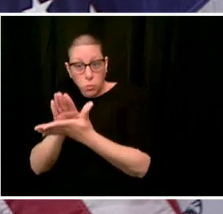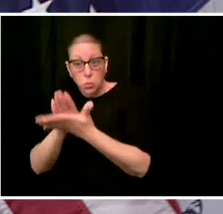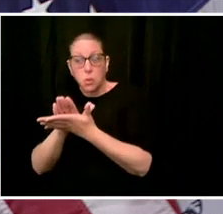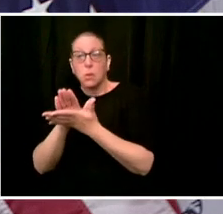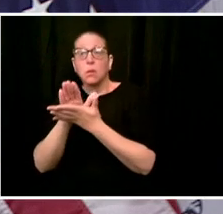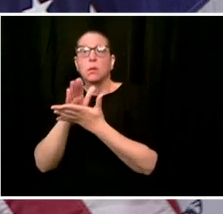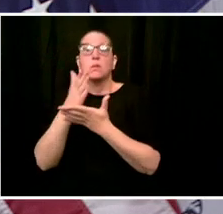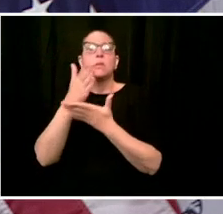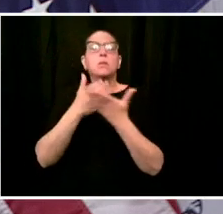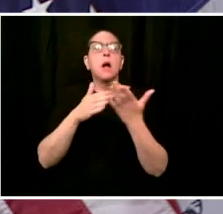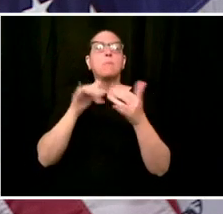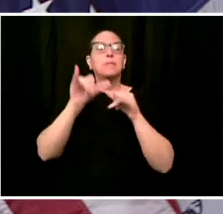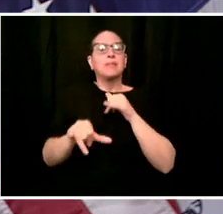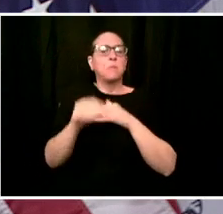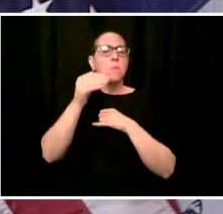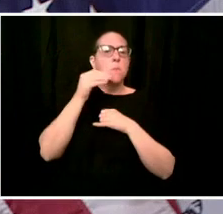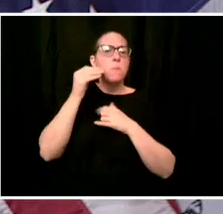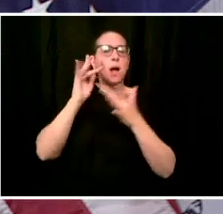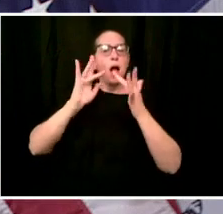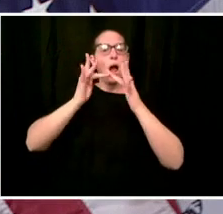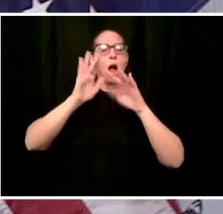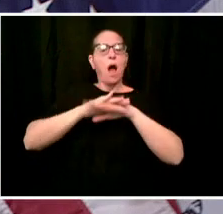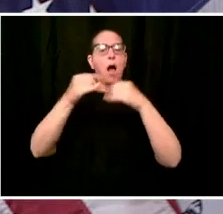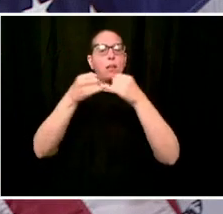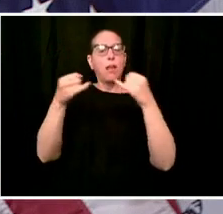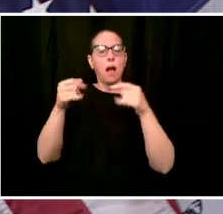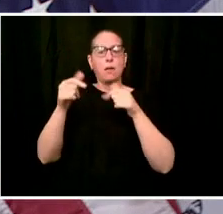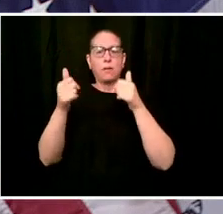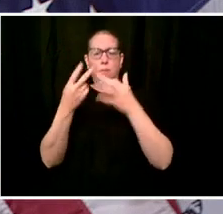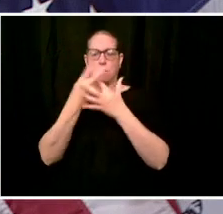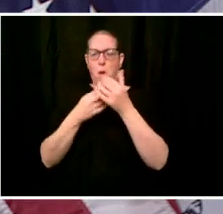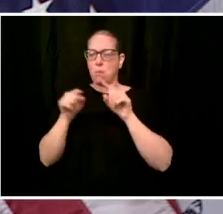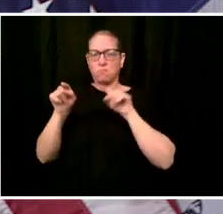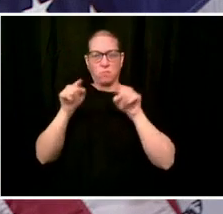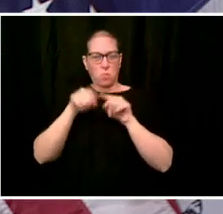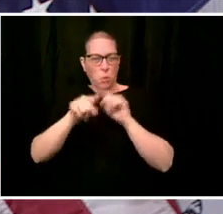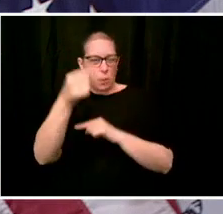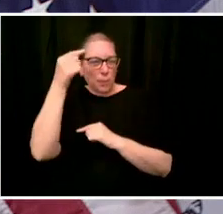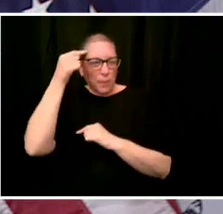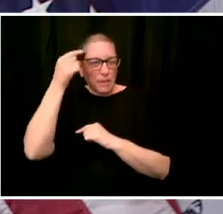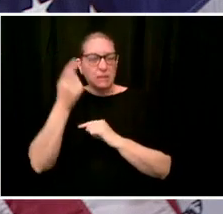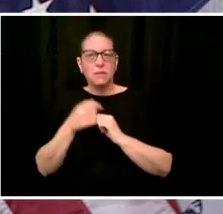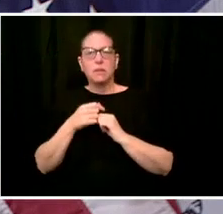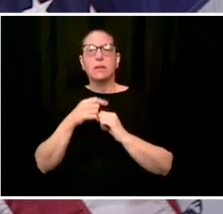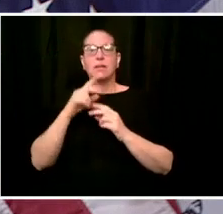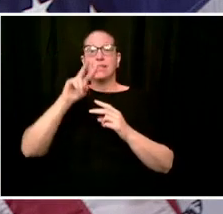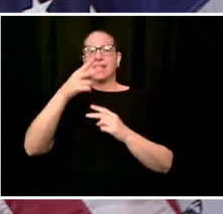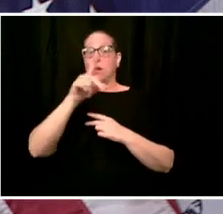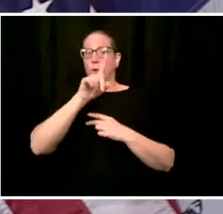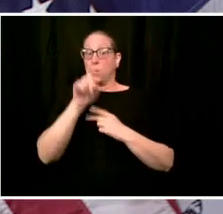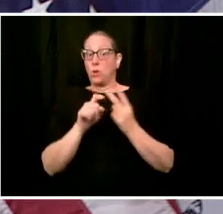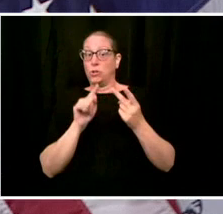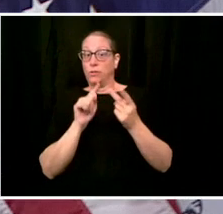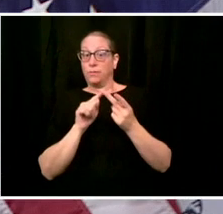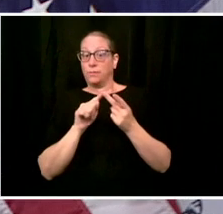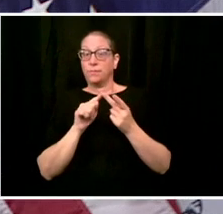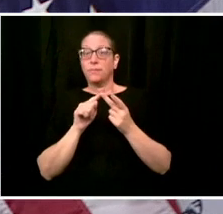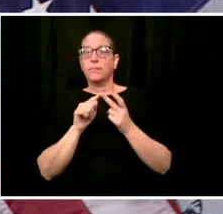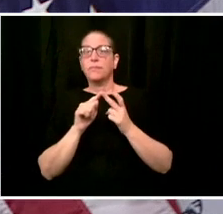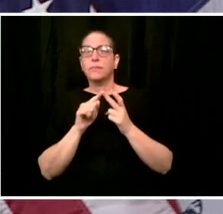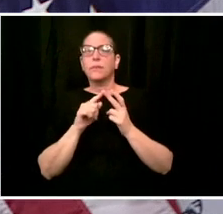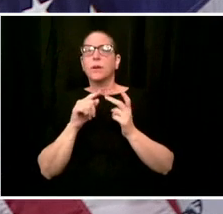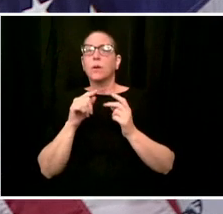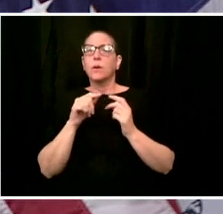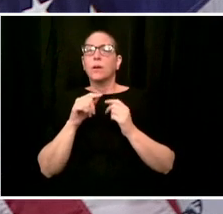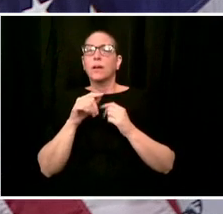the illness affecting young people, again, will kids be included in the testing samples going forward? And are